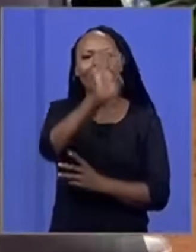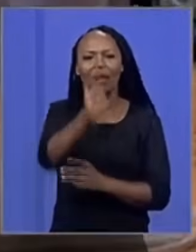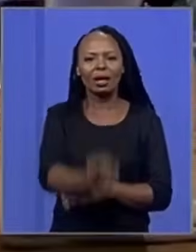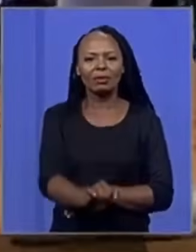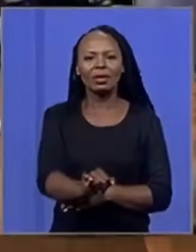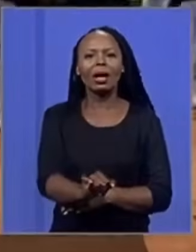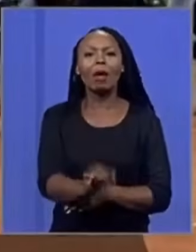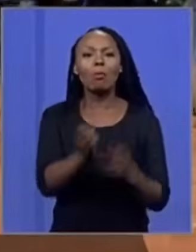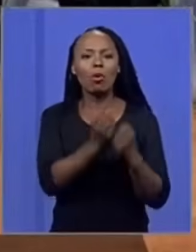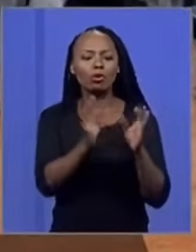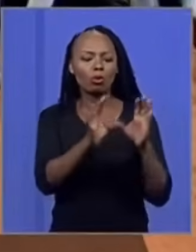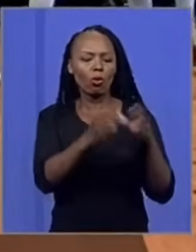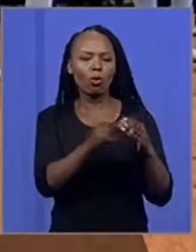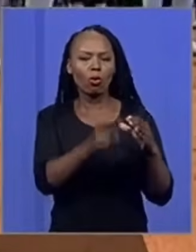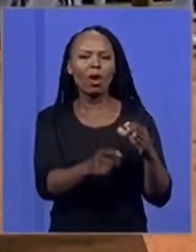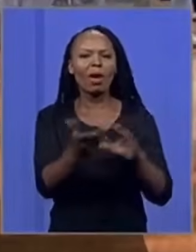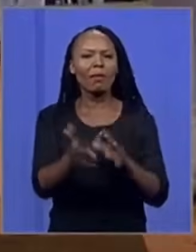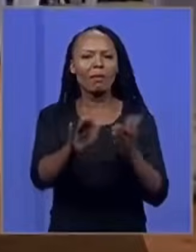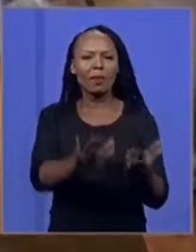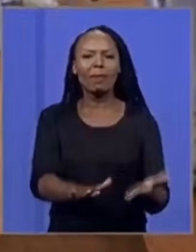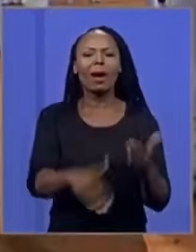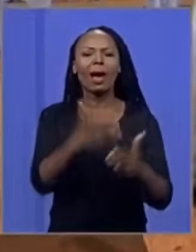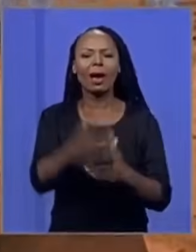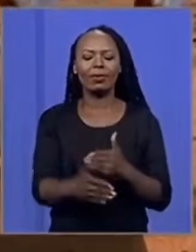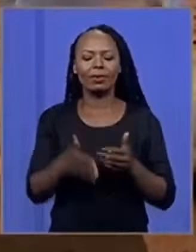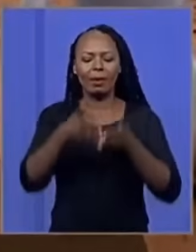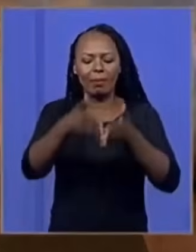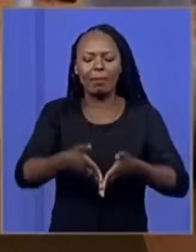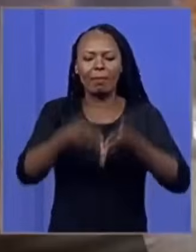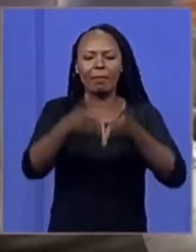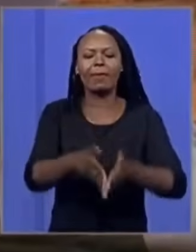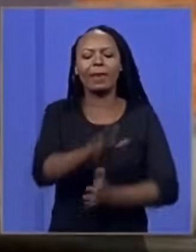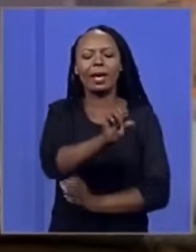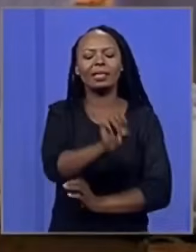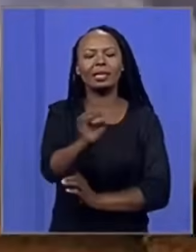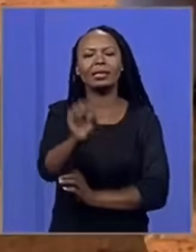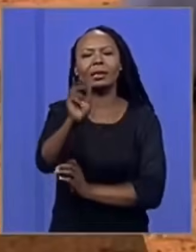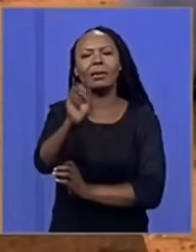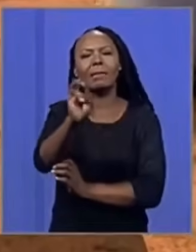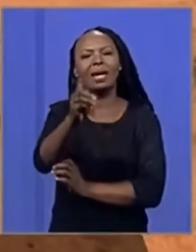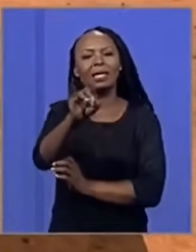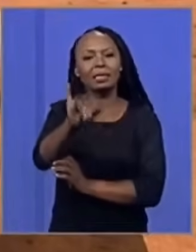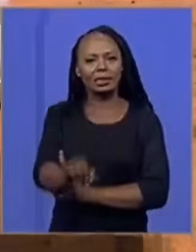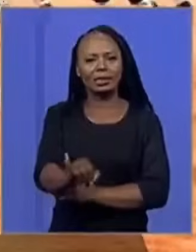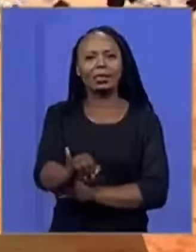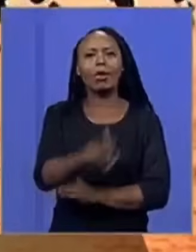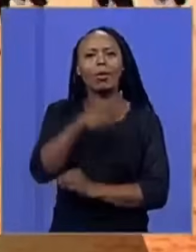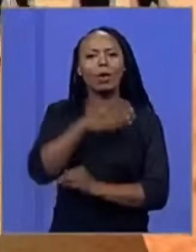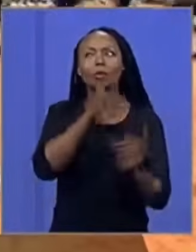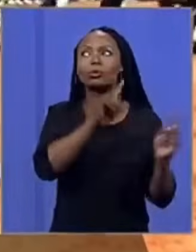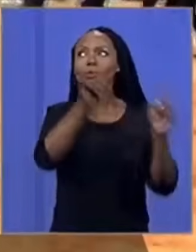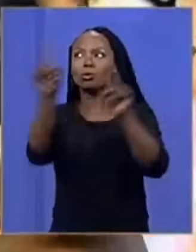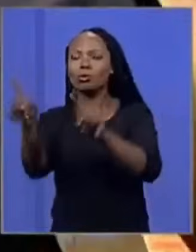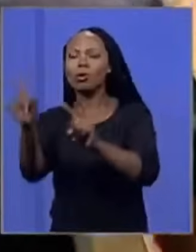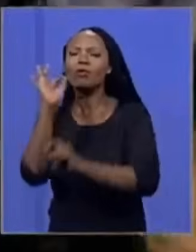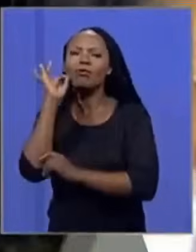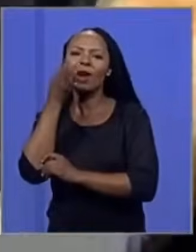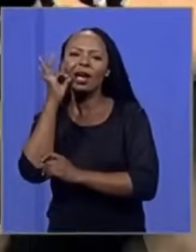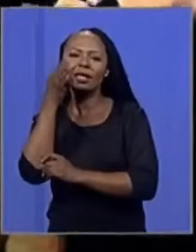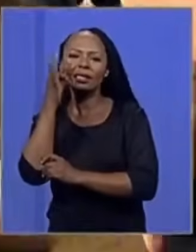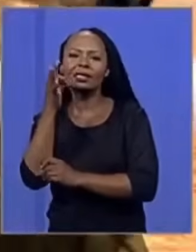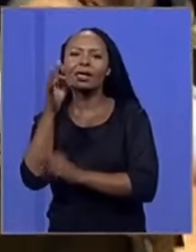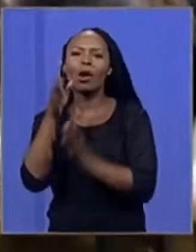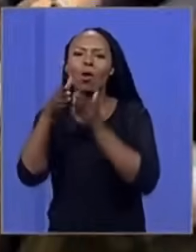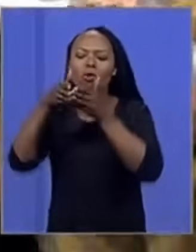ya tlhokafala morago ga gore sekepe sa SS Mendi seo se neng se ba rwaletse go ya kwa France se nwele ka ngwaga